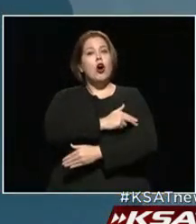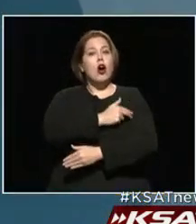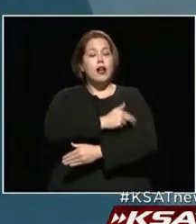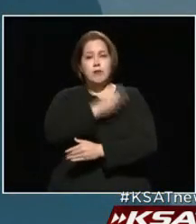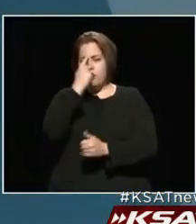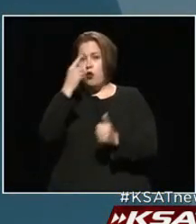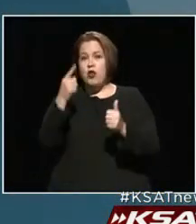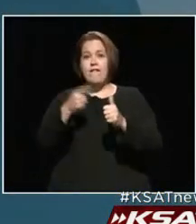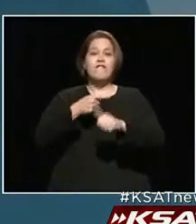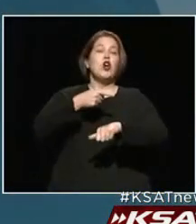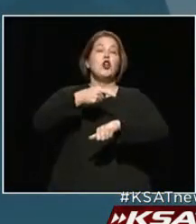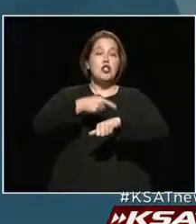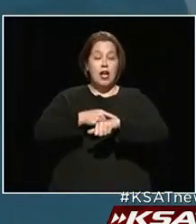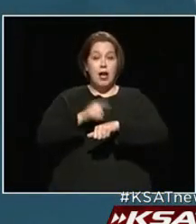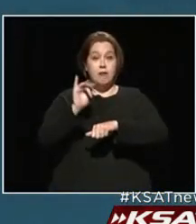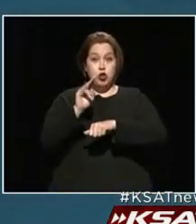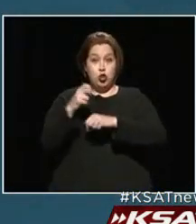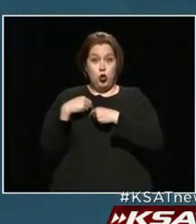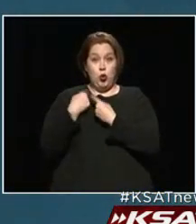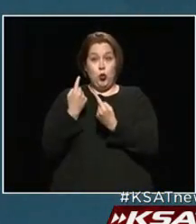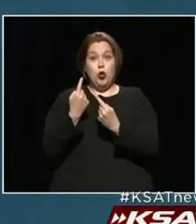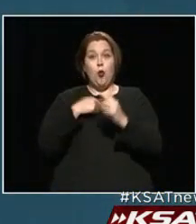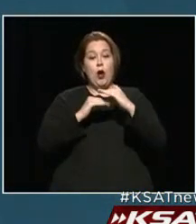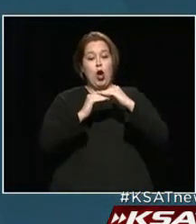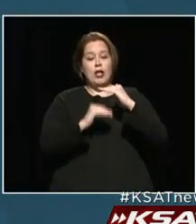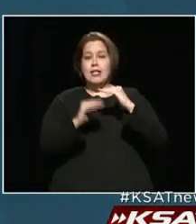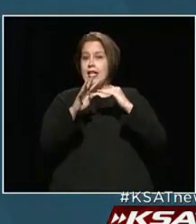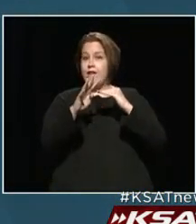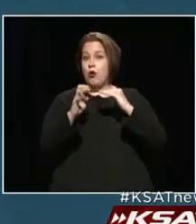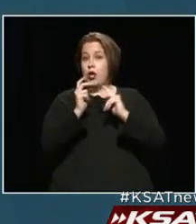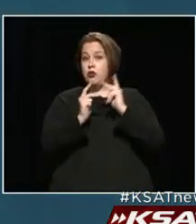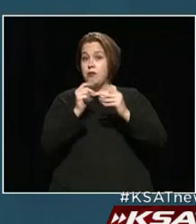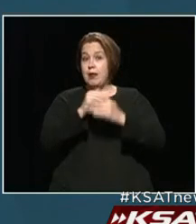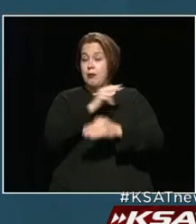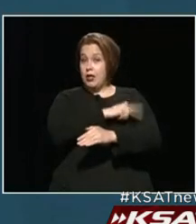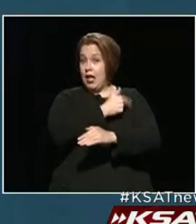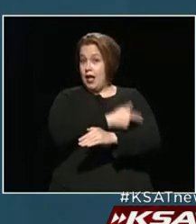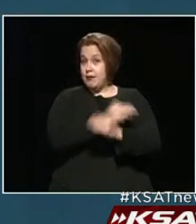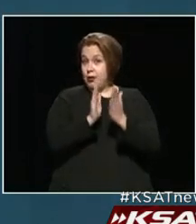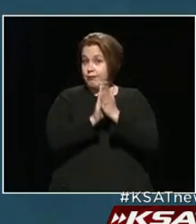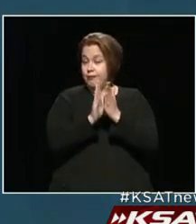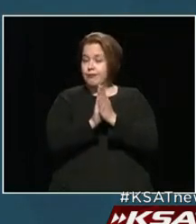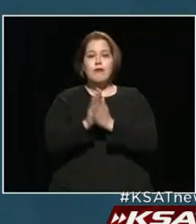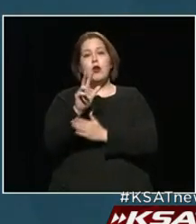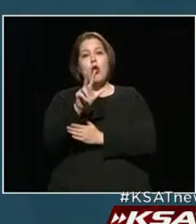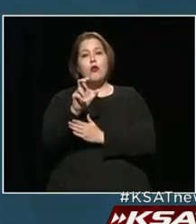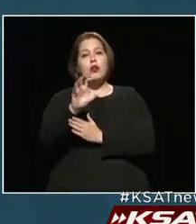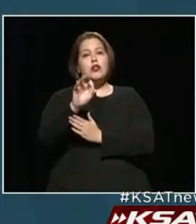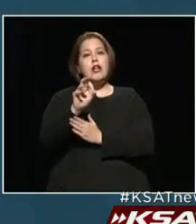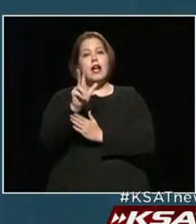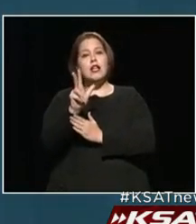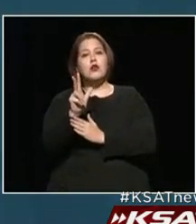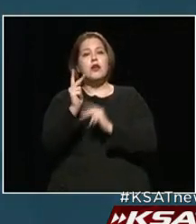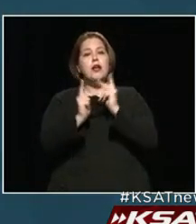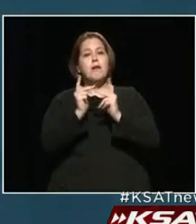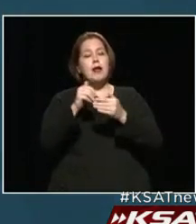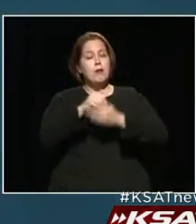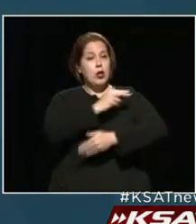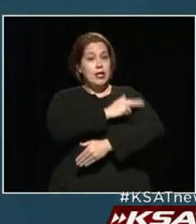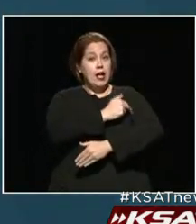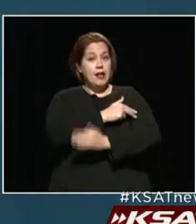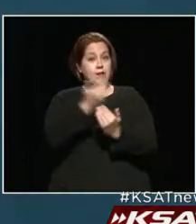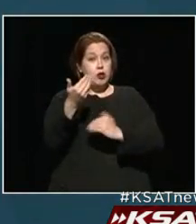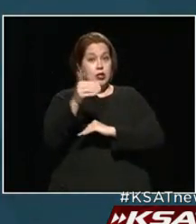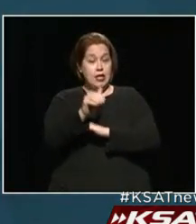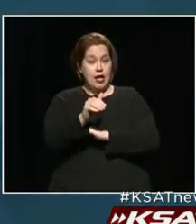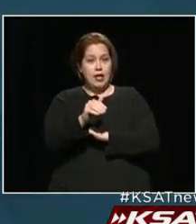for the first time since June, we are below 400 hospitalizations. There are 393 people in the hospital